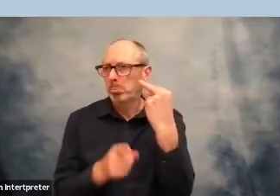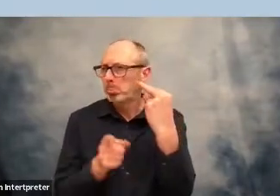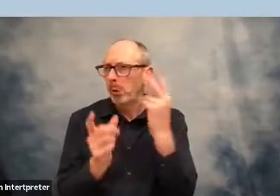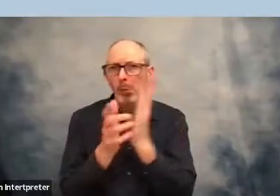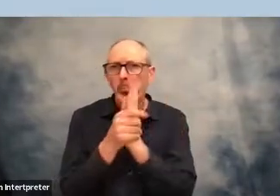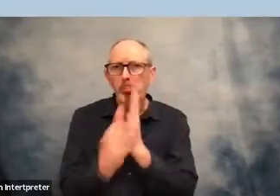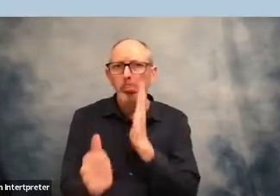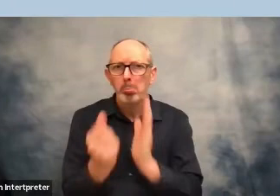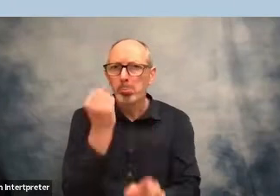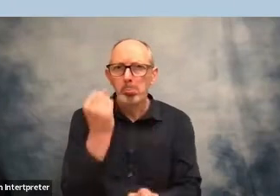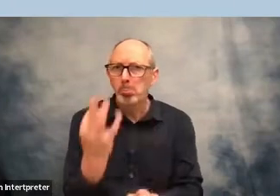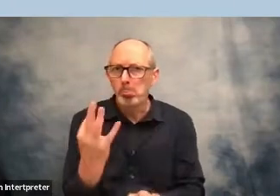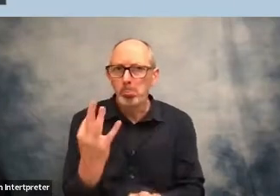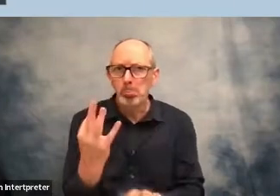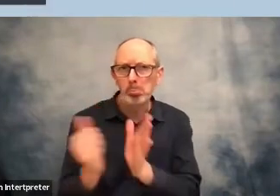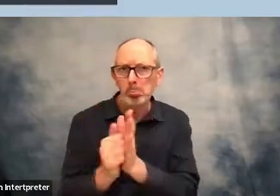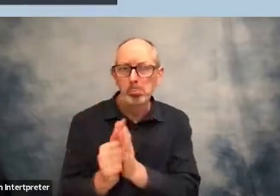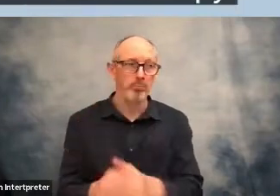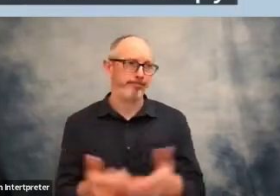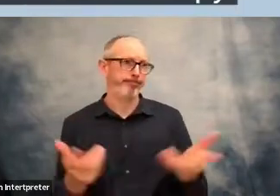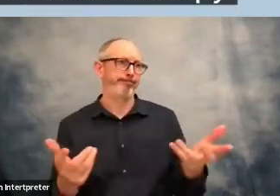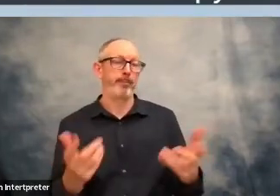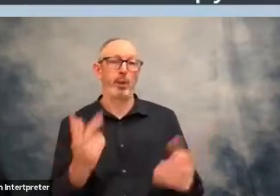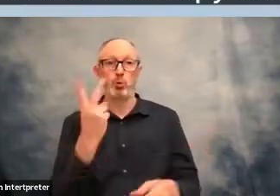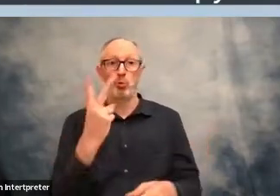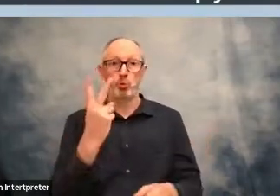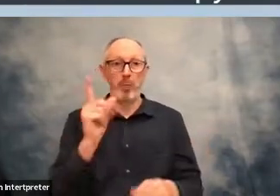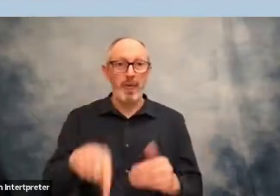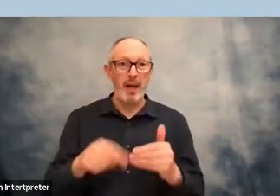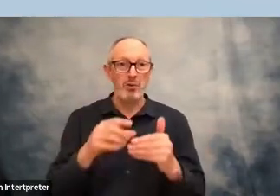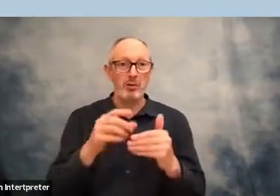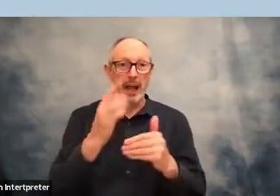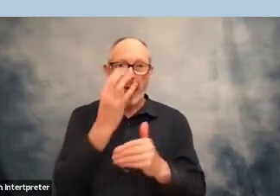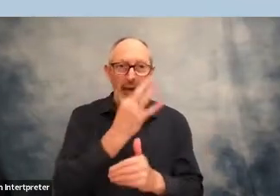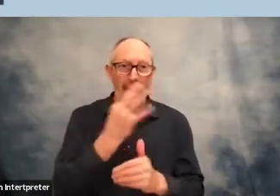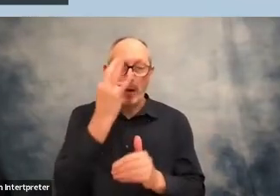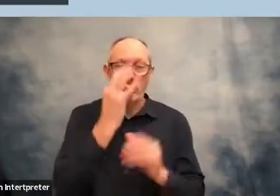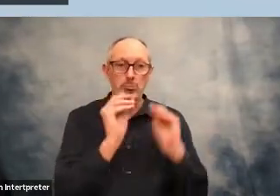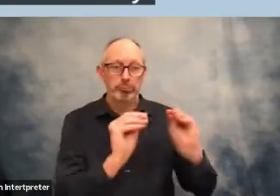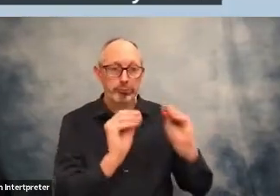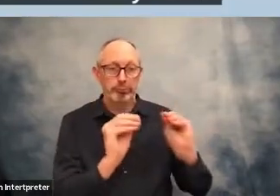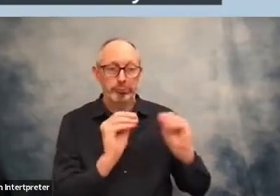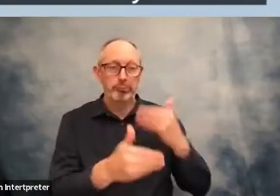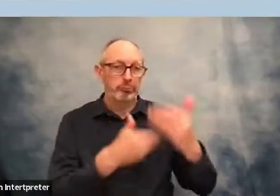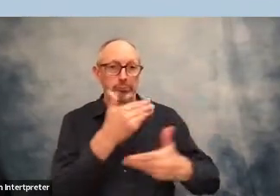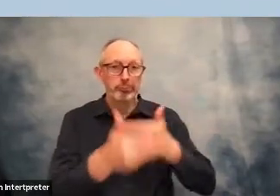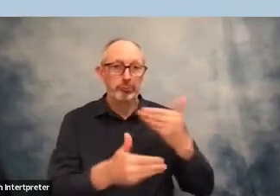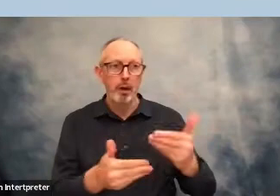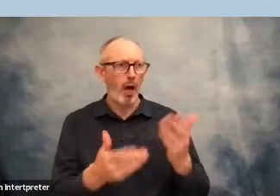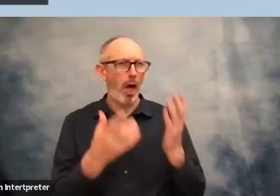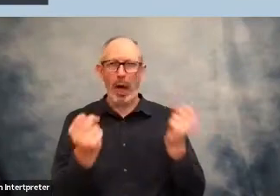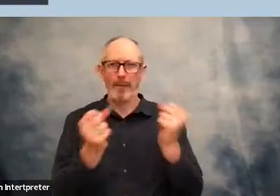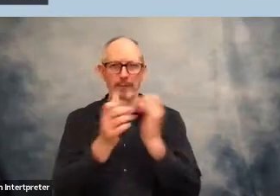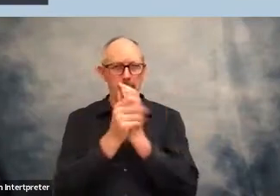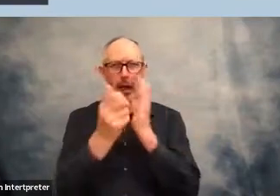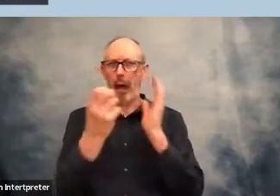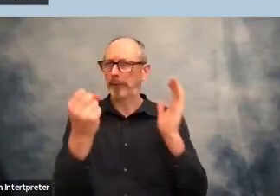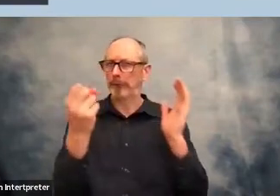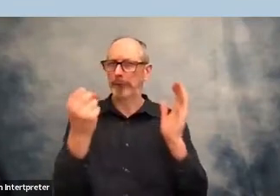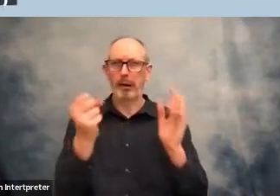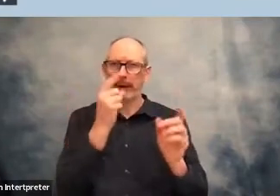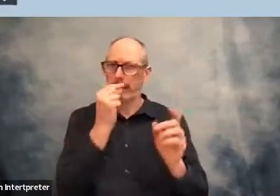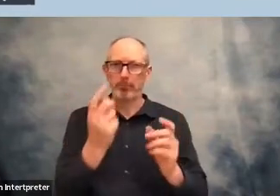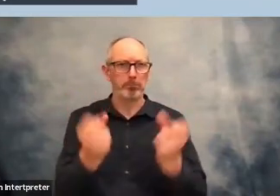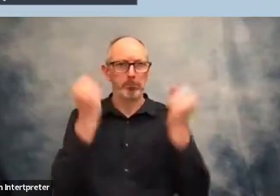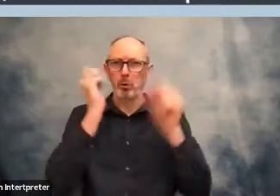he? Over 2,000 hours of ABA therapy and 27 OT goals meant he had every skill he needed to get a job.